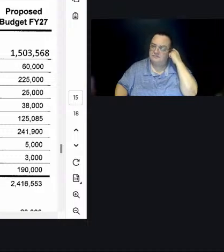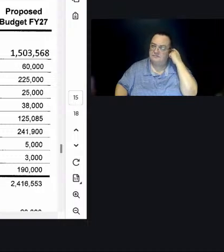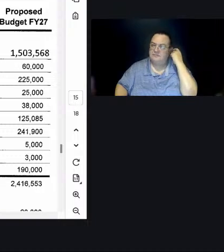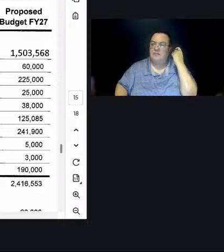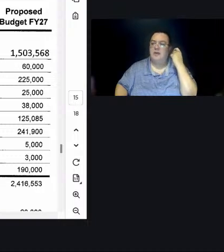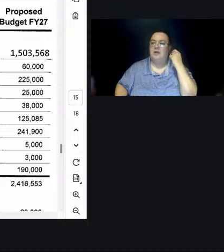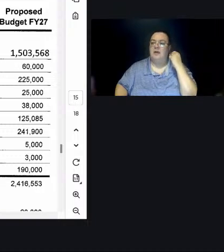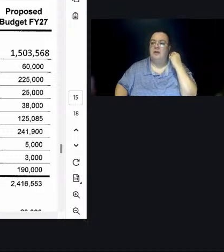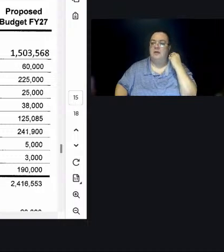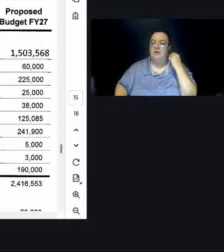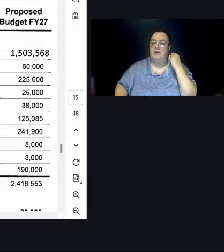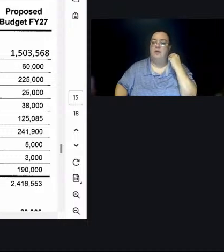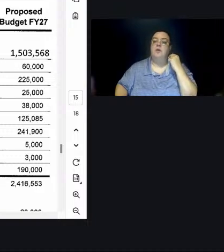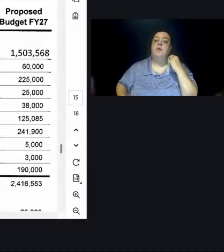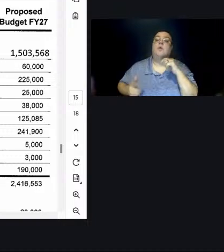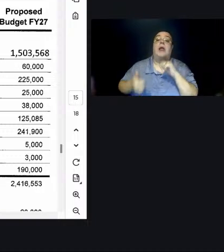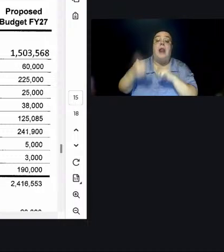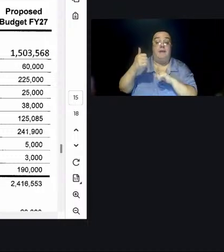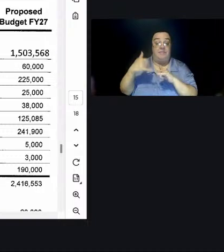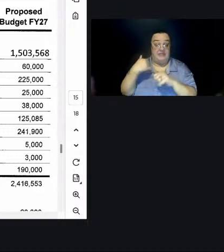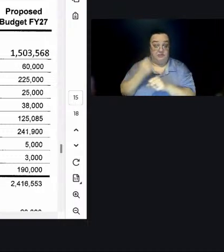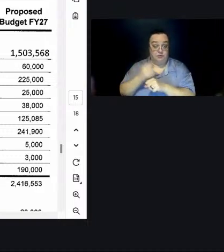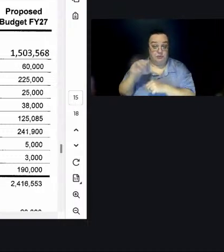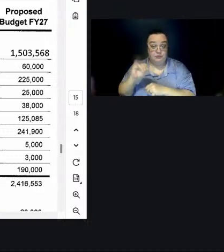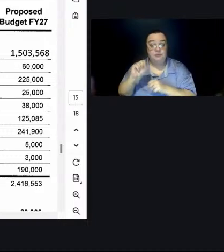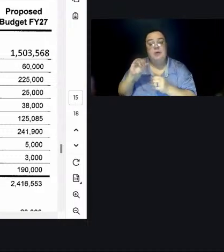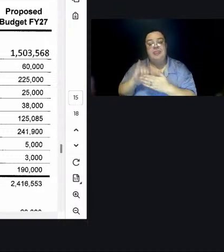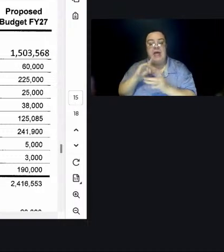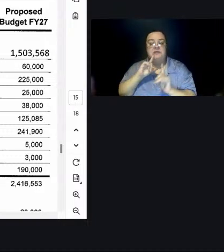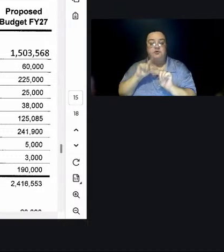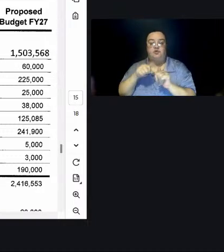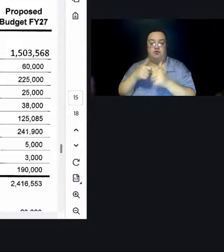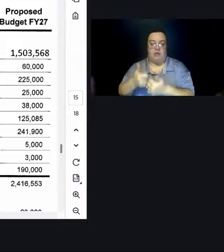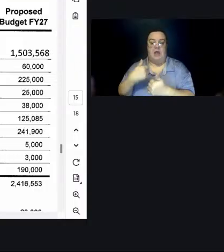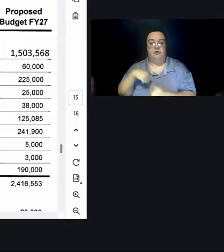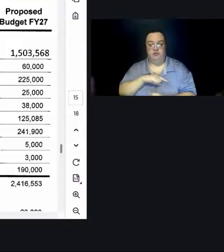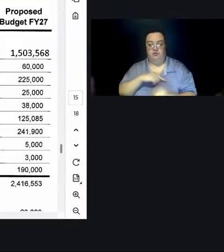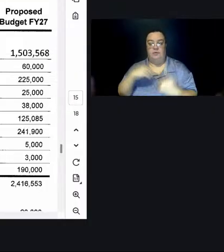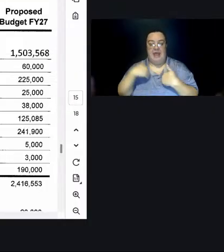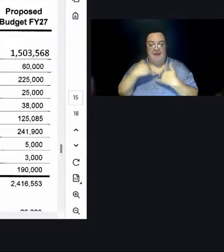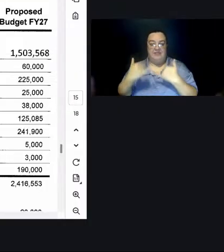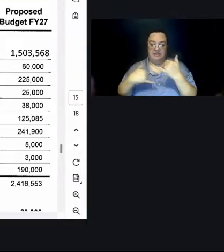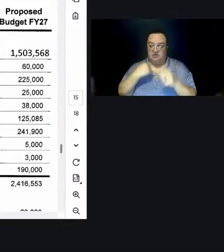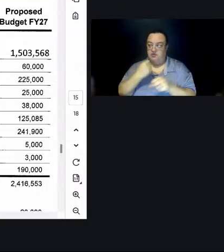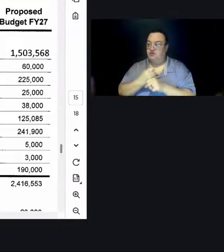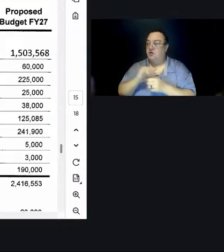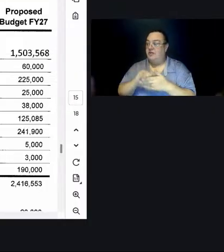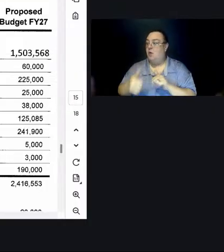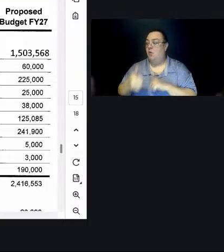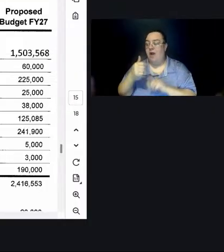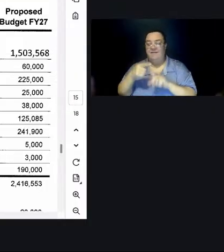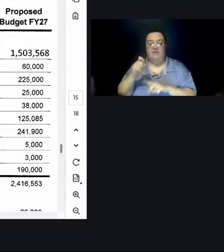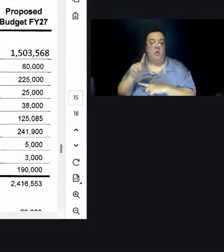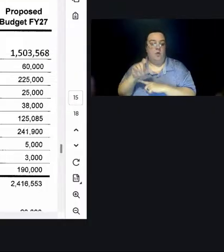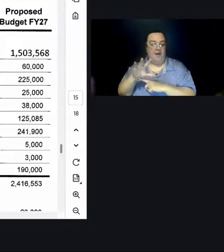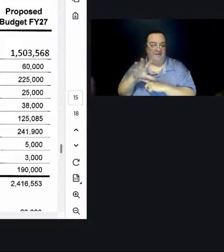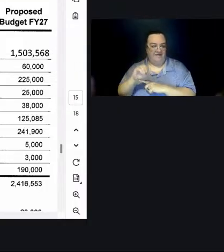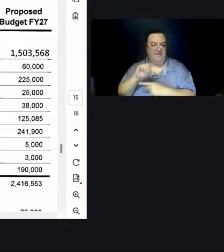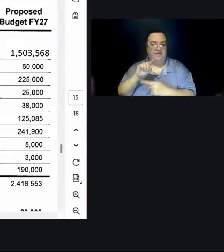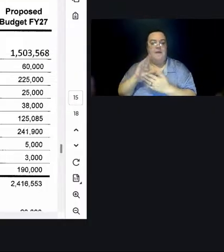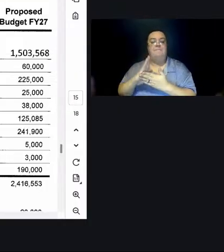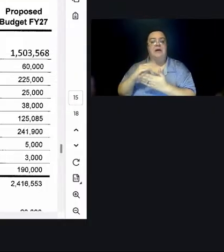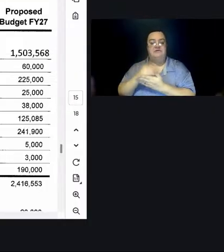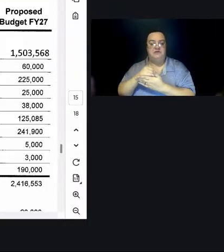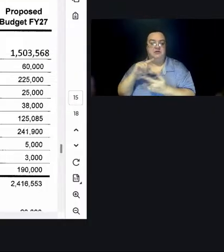well during this year. So that's a challenge that we have in this year as well, that it went up from 150 was budgeted to 204.